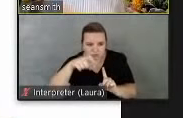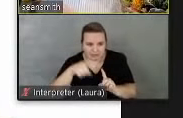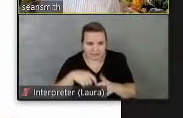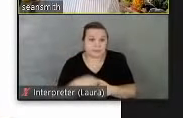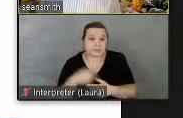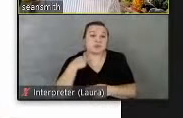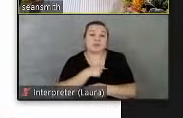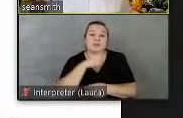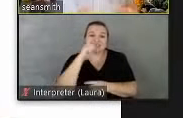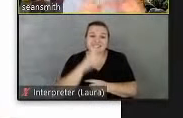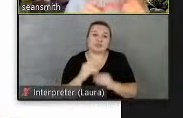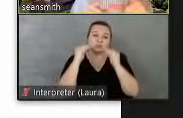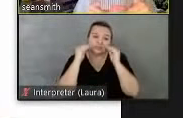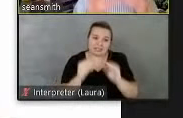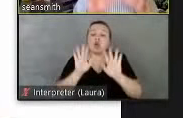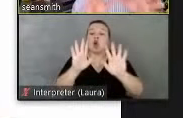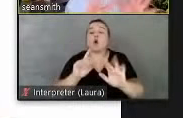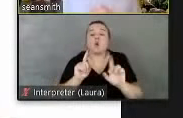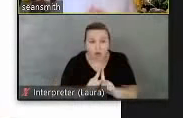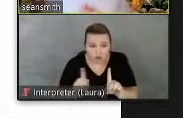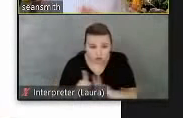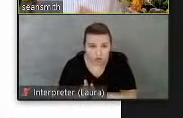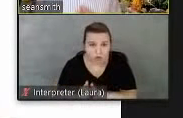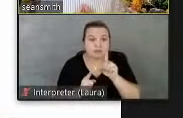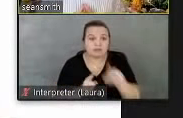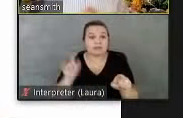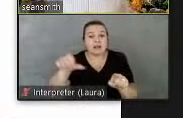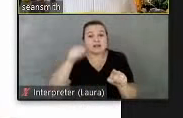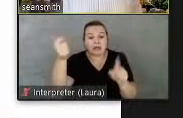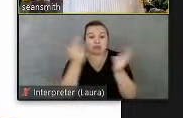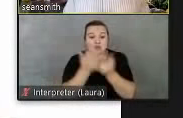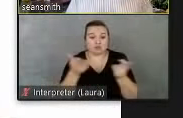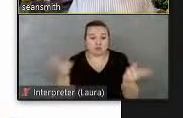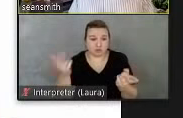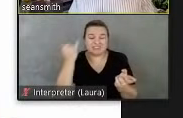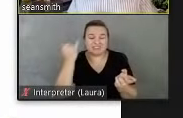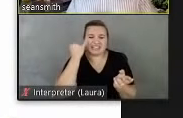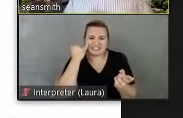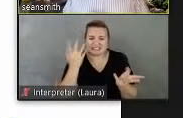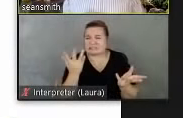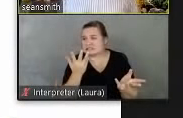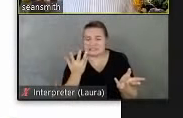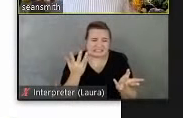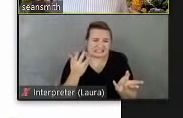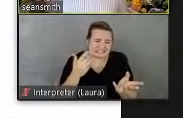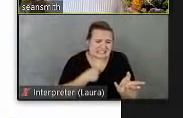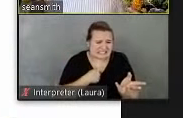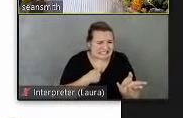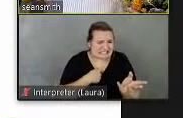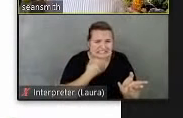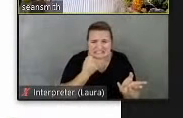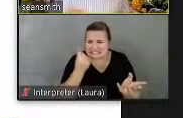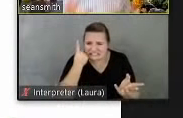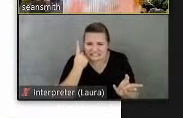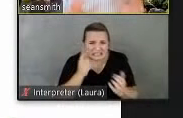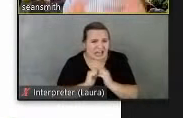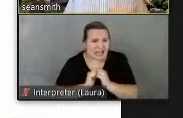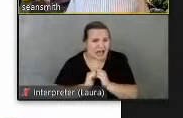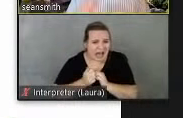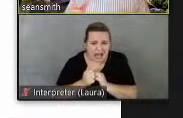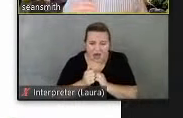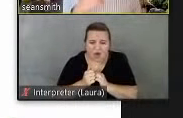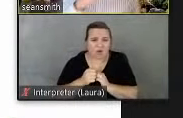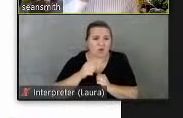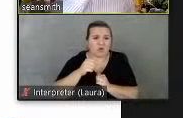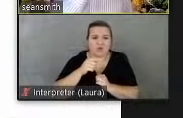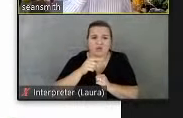explicitly teach them. Oh, and by the way, this is another resource. If you're like, Sean, I don't understand how these issues